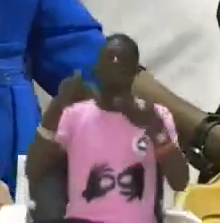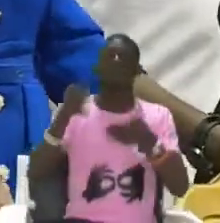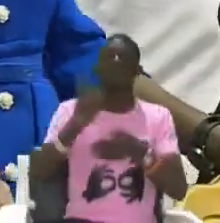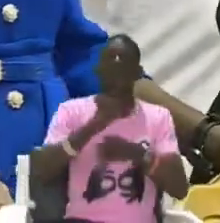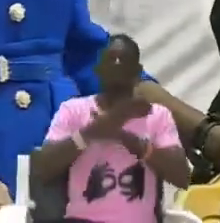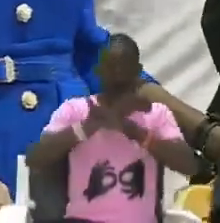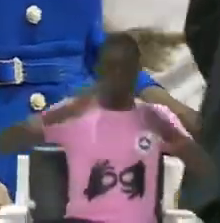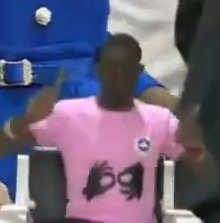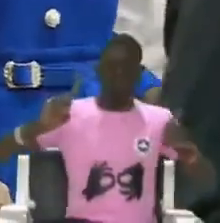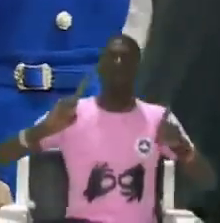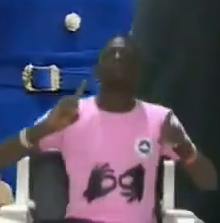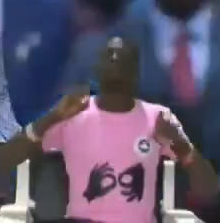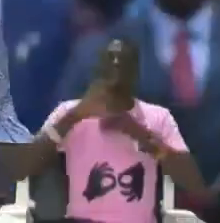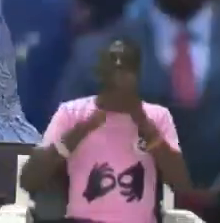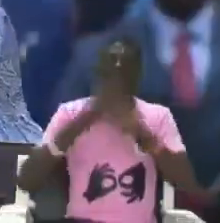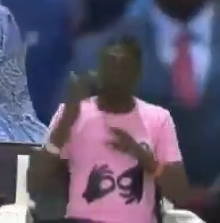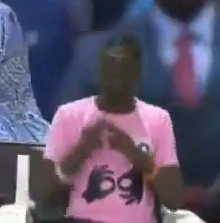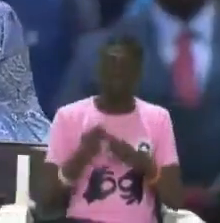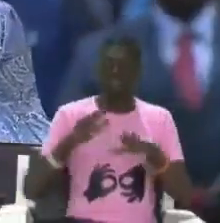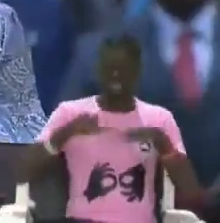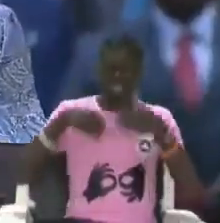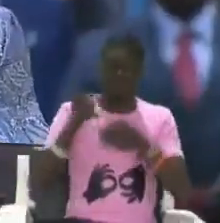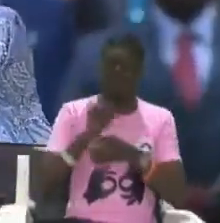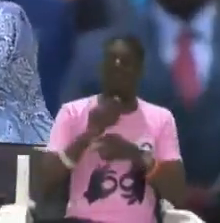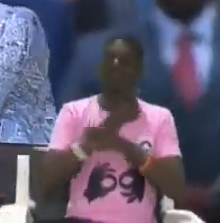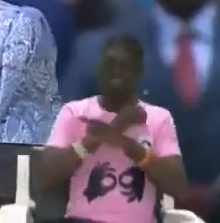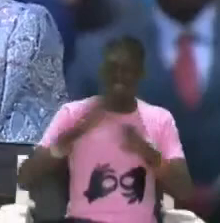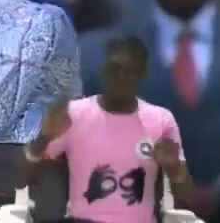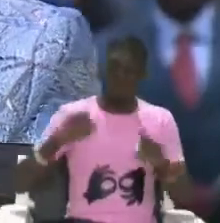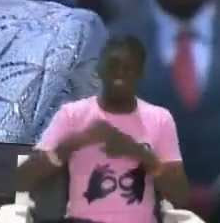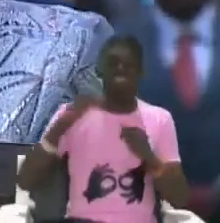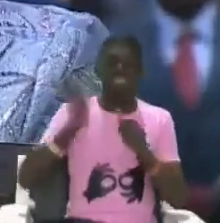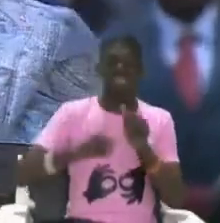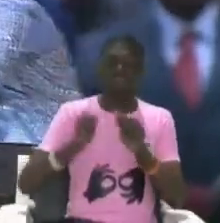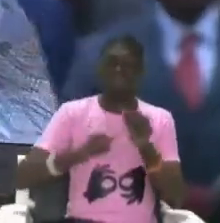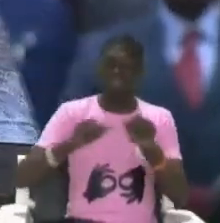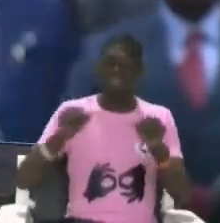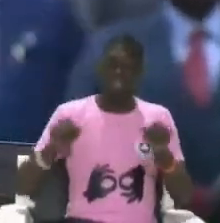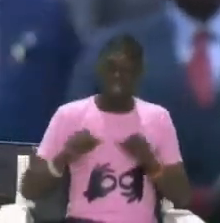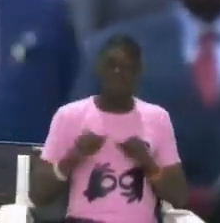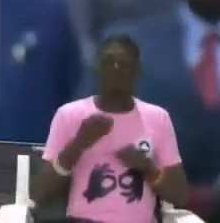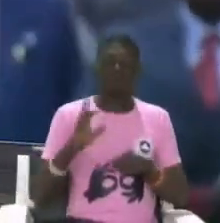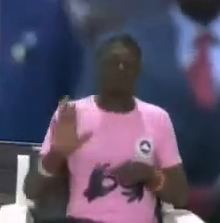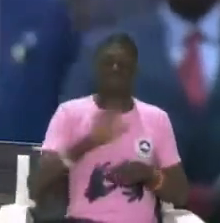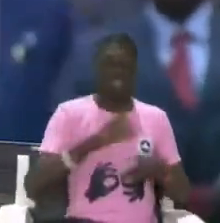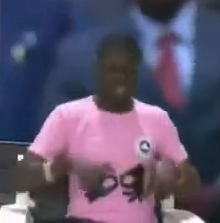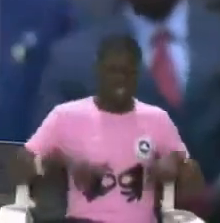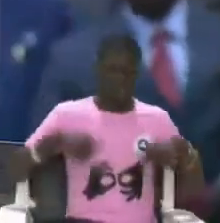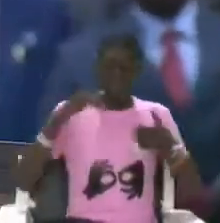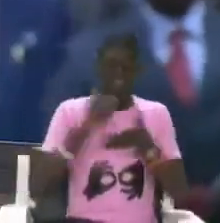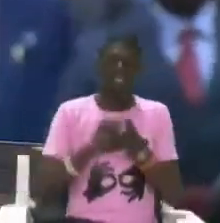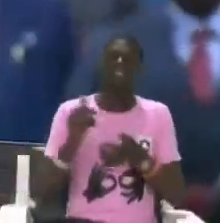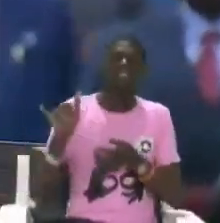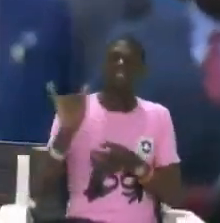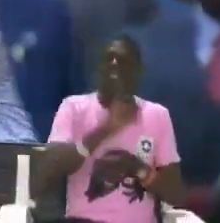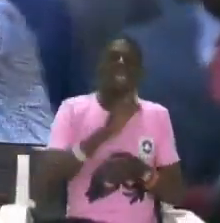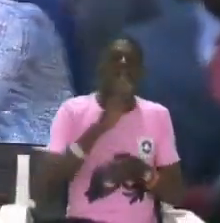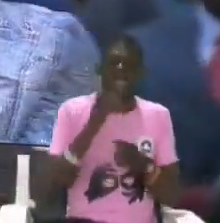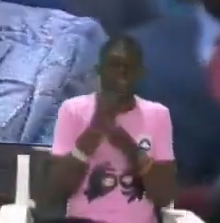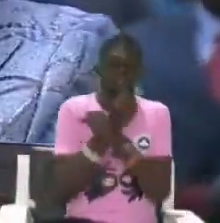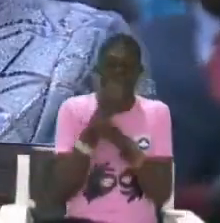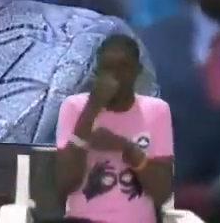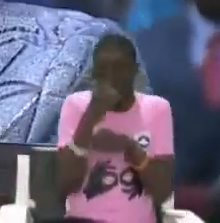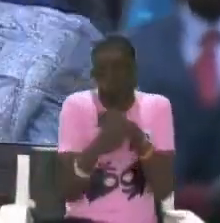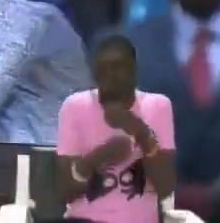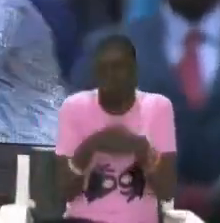Give them, oh God, reward in every area of their lives where they are suffering. In the name of Jesus, oh Father